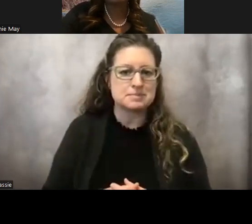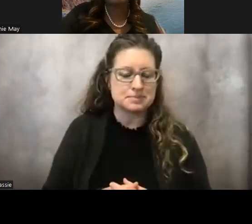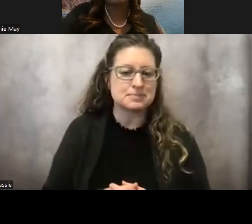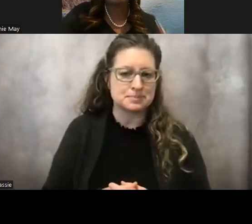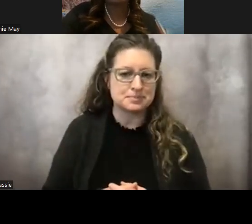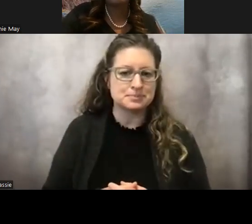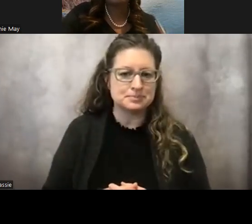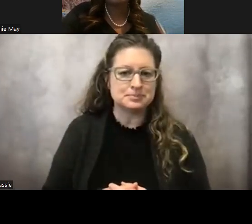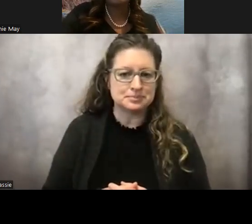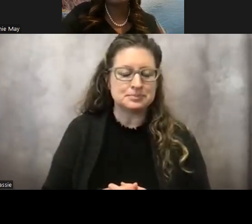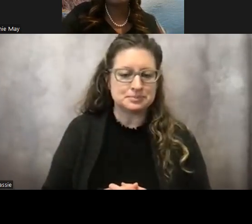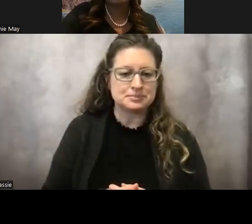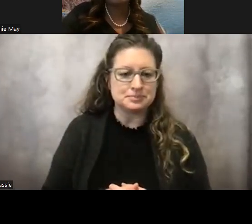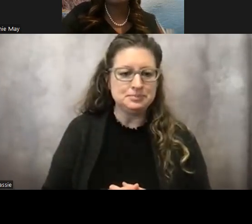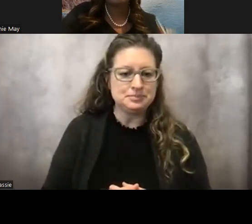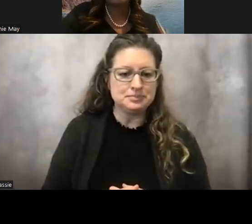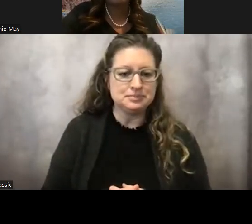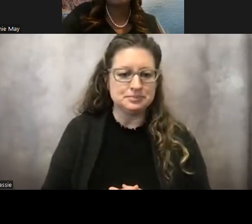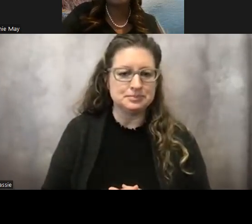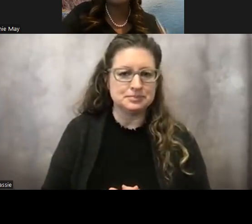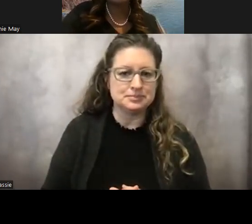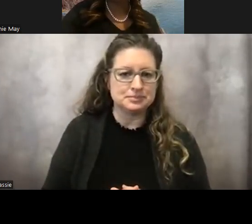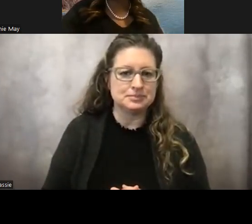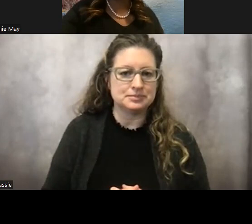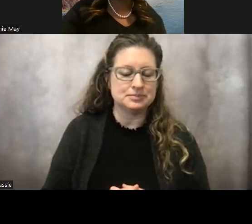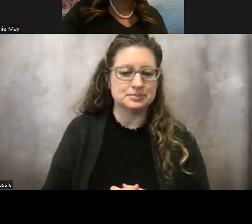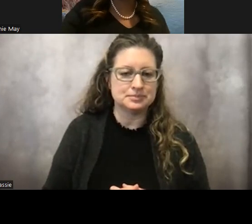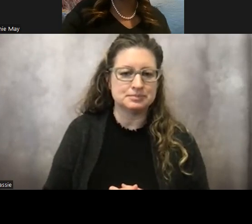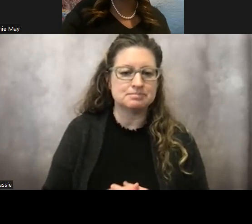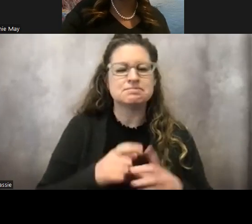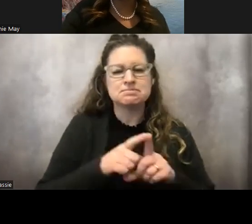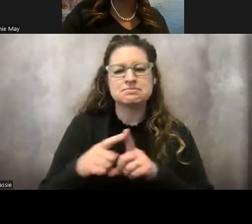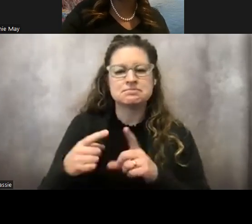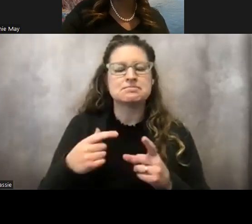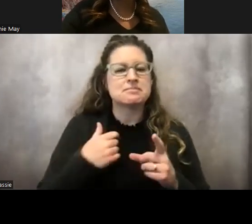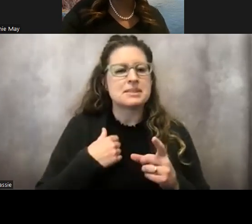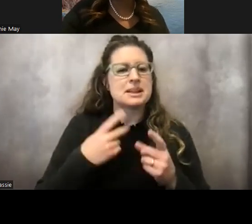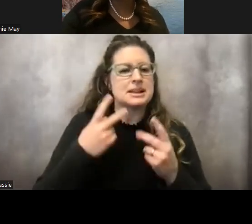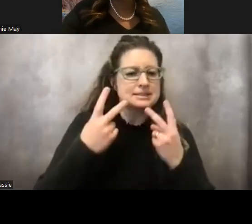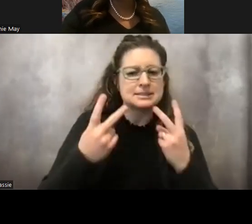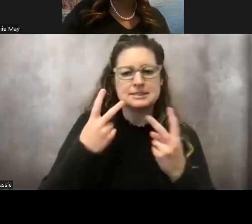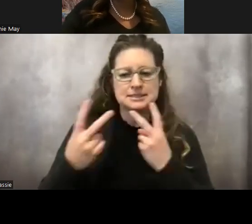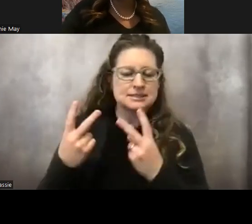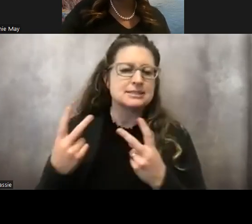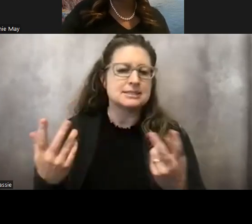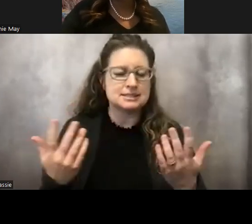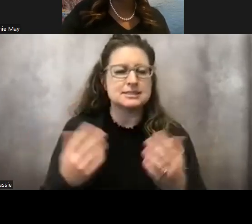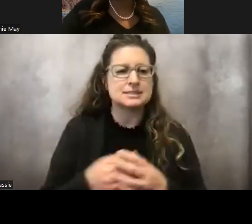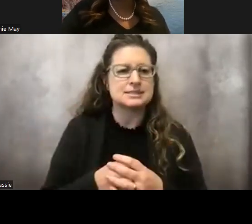additionally, what I see are, when we get into those situations, we've asked, for